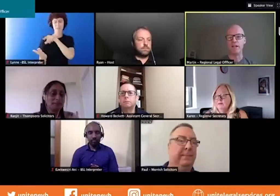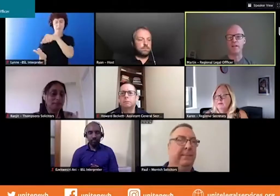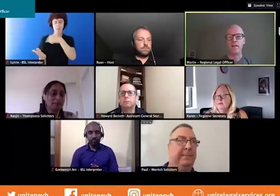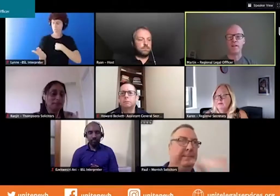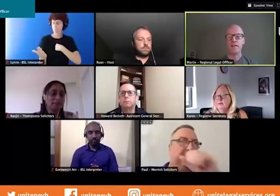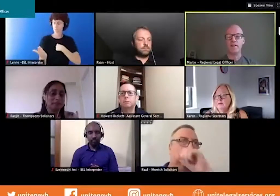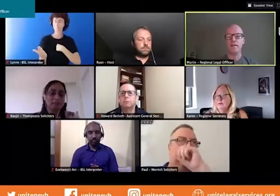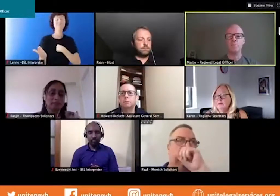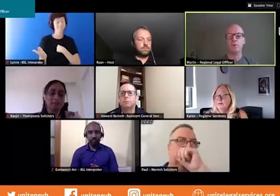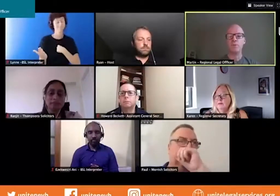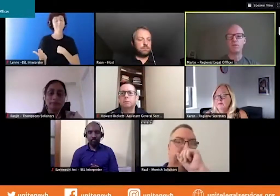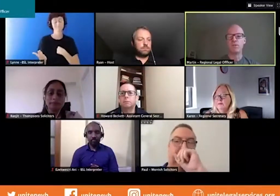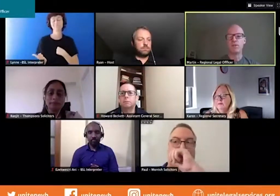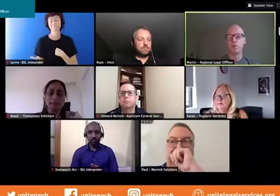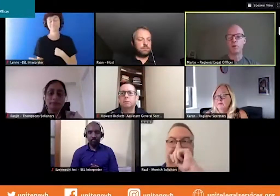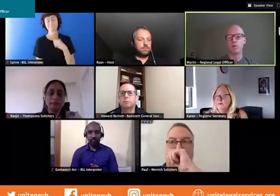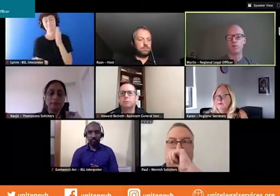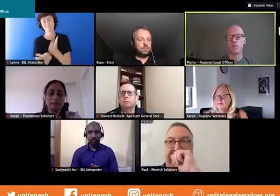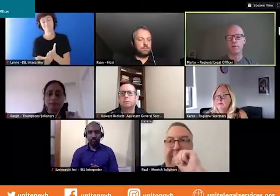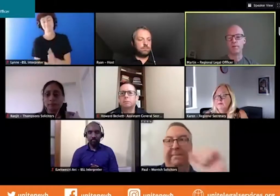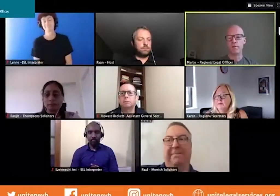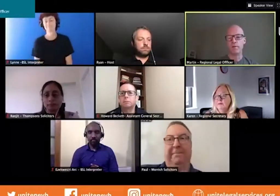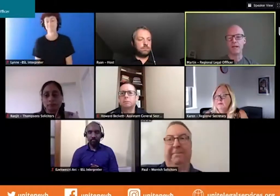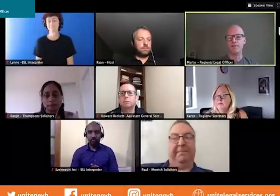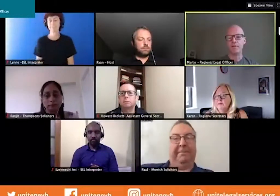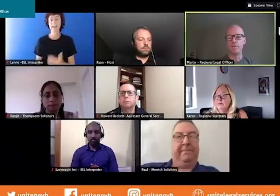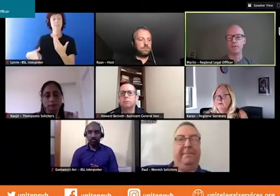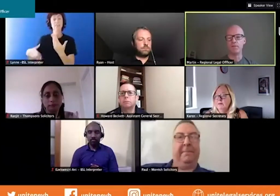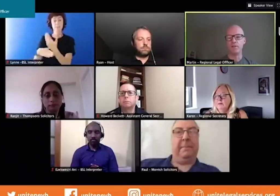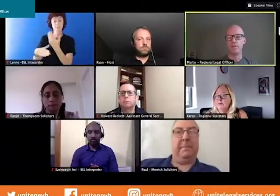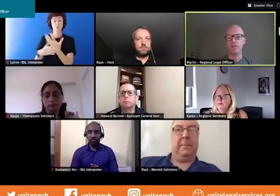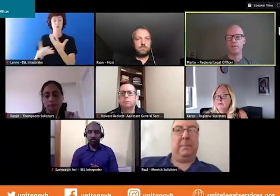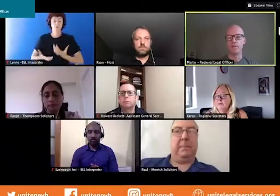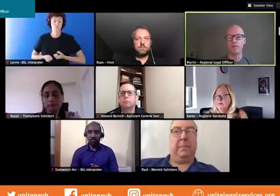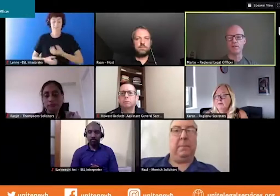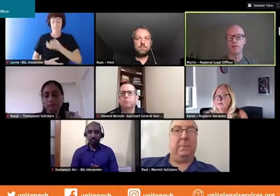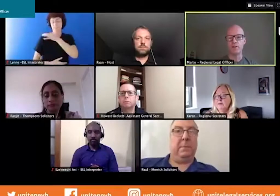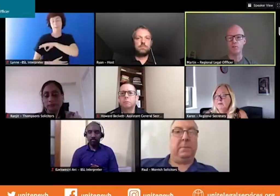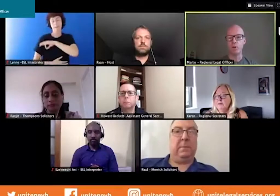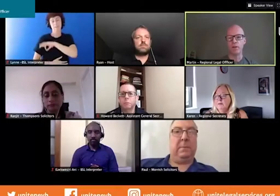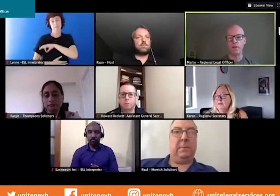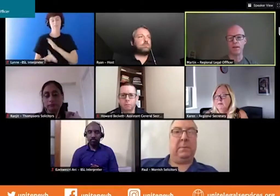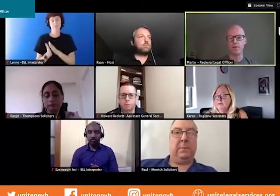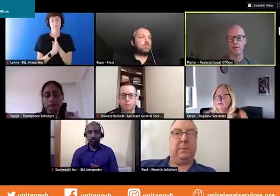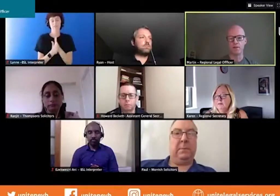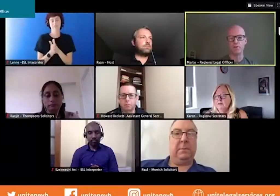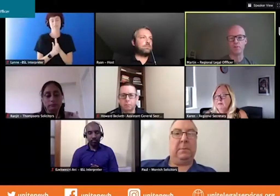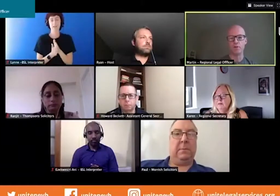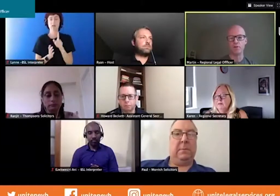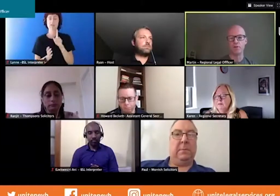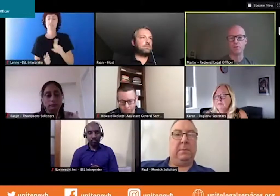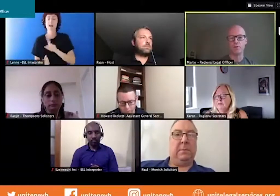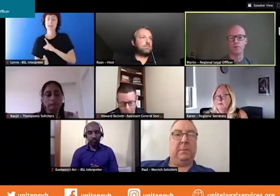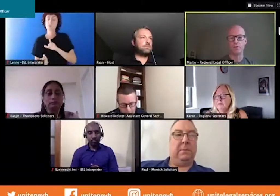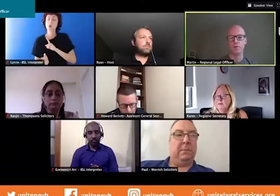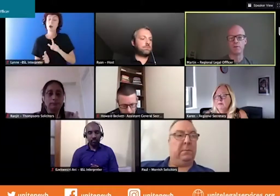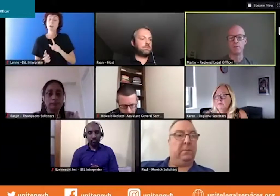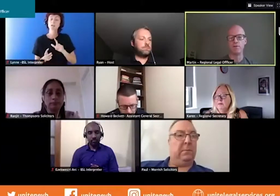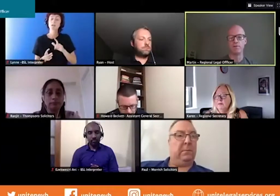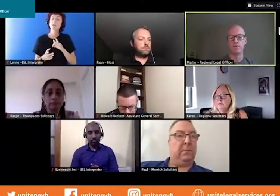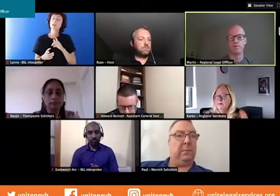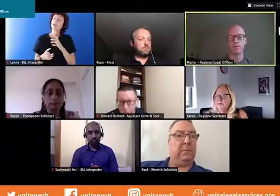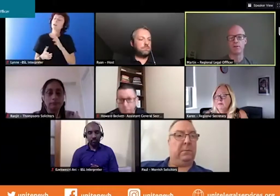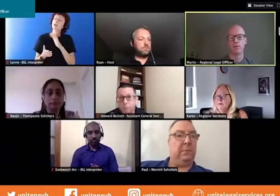employer. But because the employer walks away with all the benefit, we usually insist that the employer makes the contribution towards